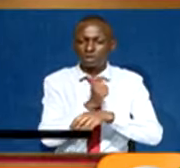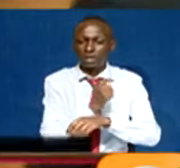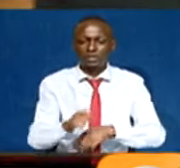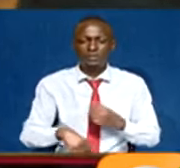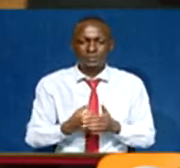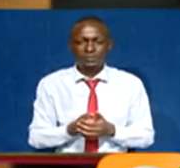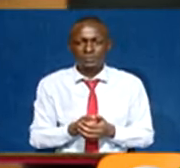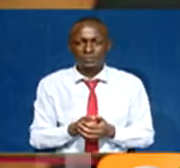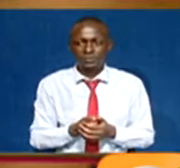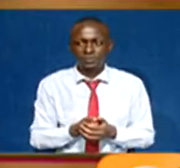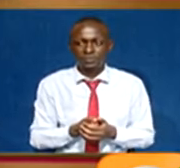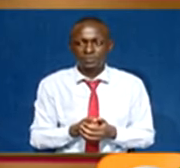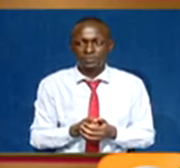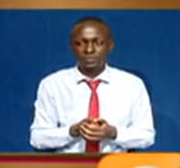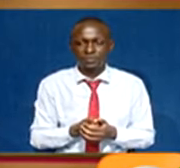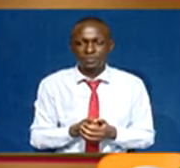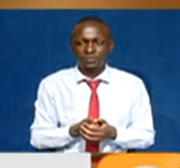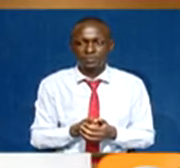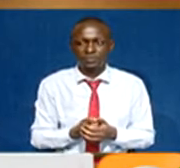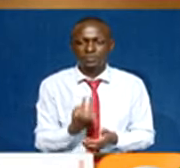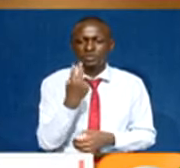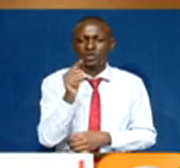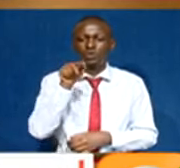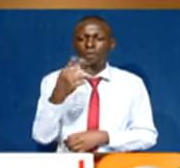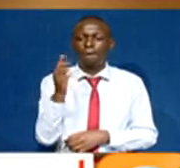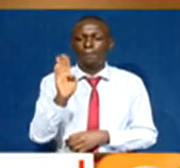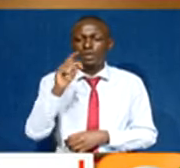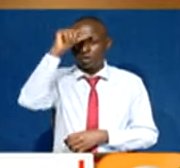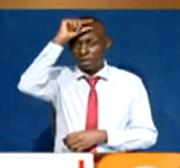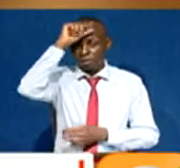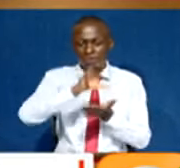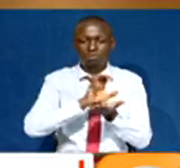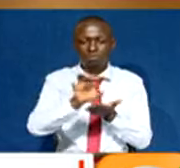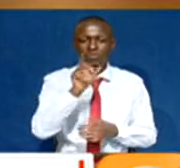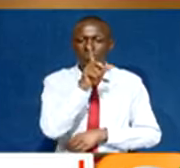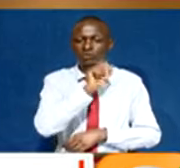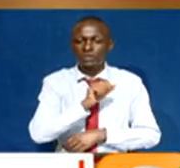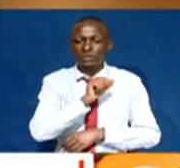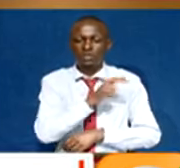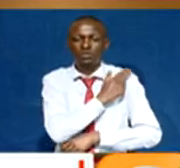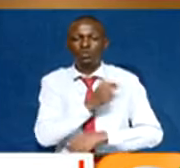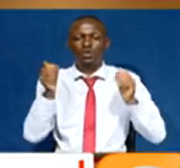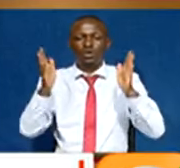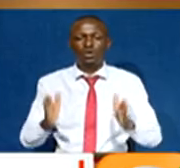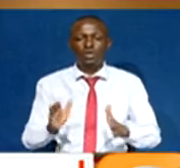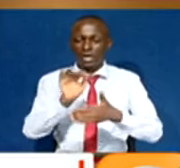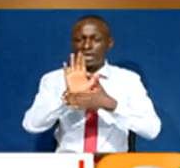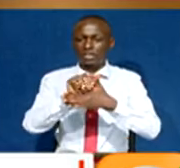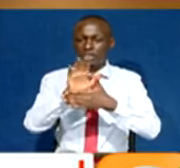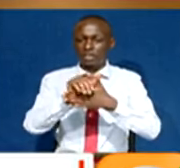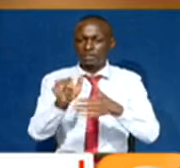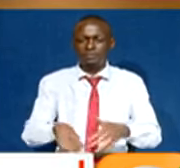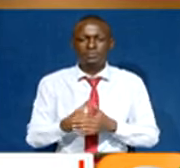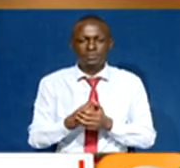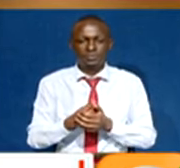government has already released 2.4 billion shillings to go for internship of our doctors. We